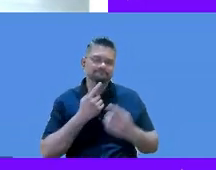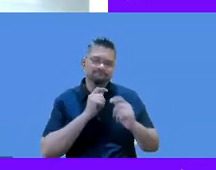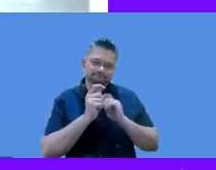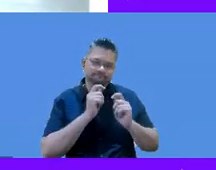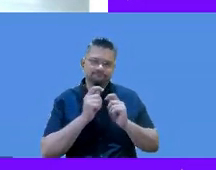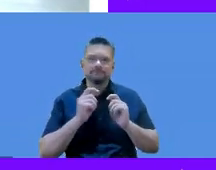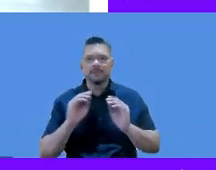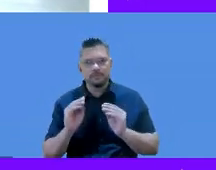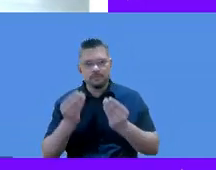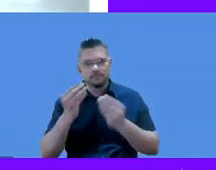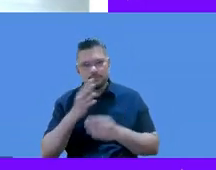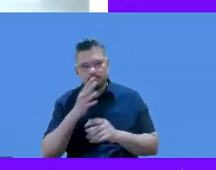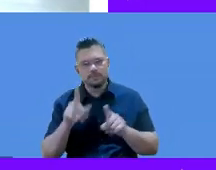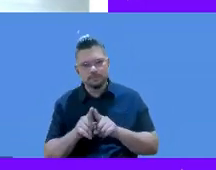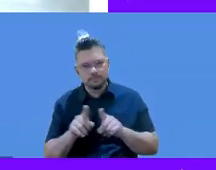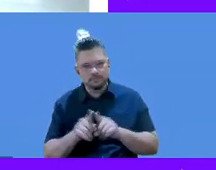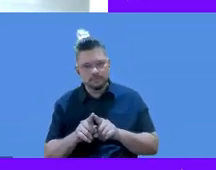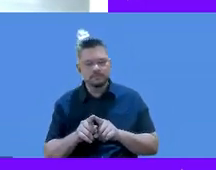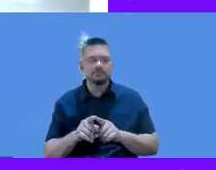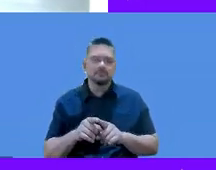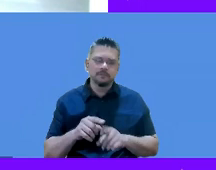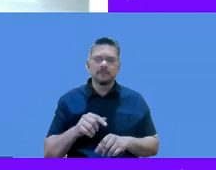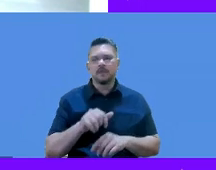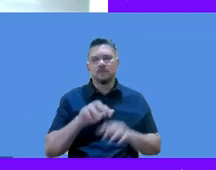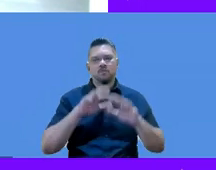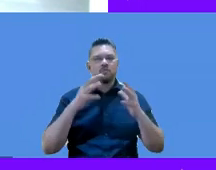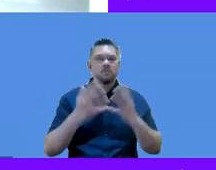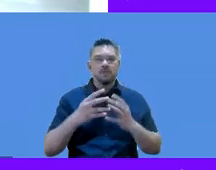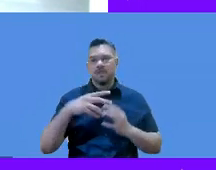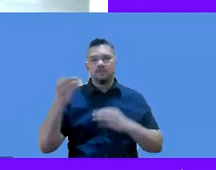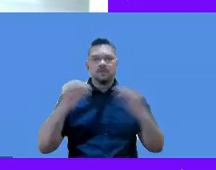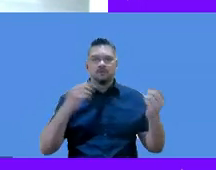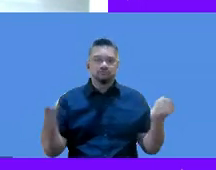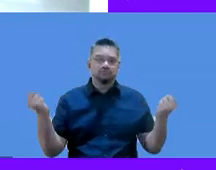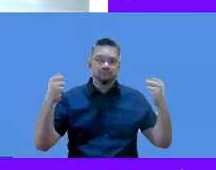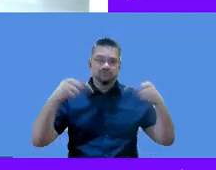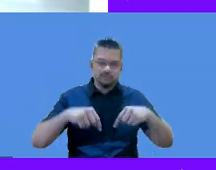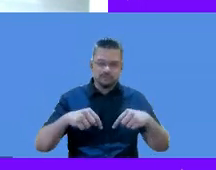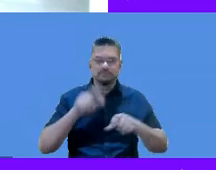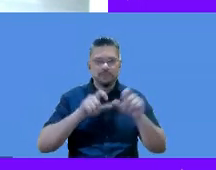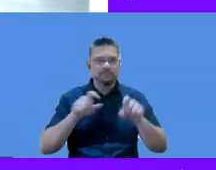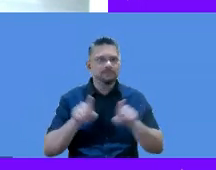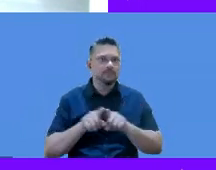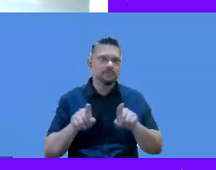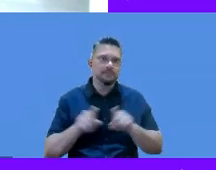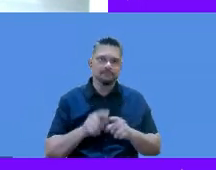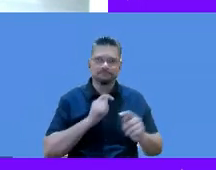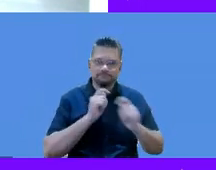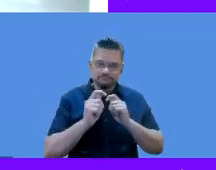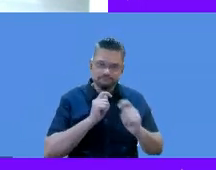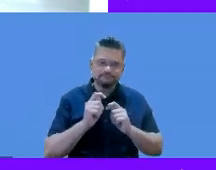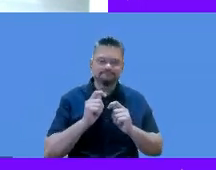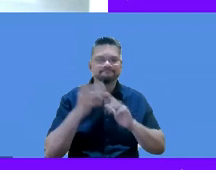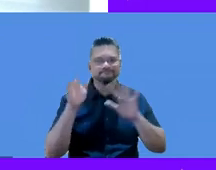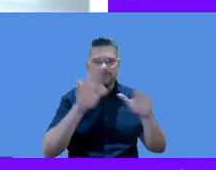had interviews with experts with expertise across transport, climate change, exploring the intersections with gender and